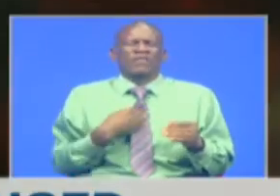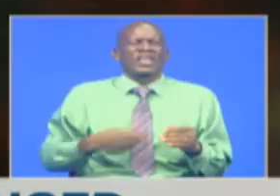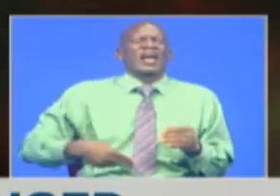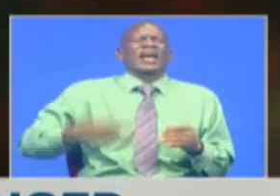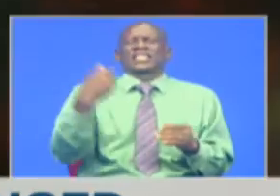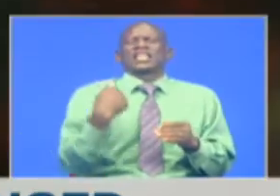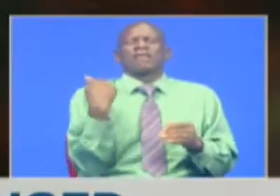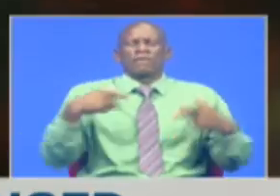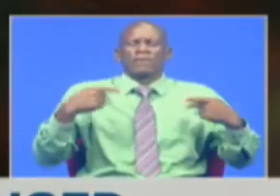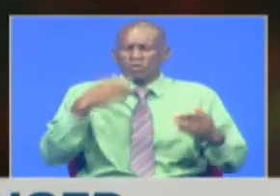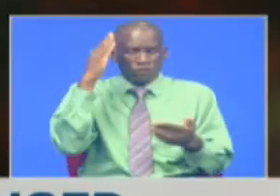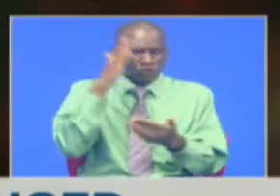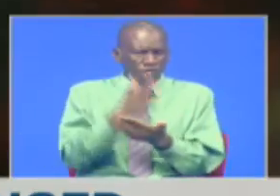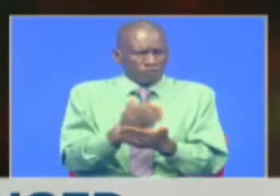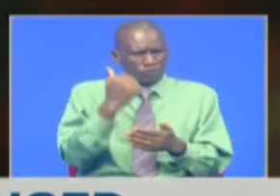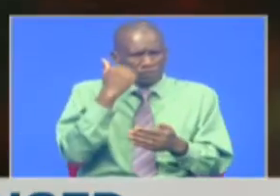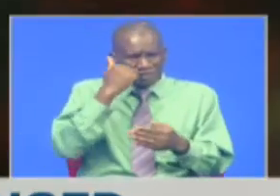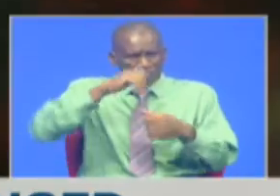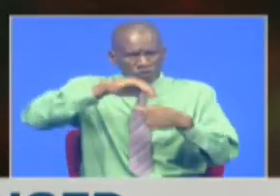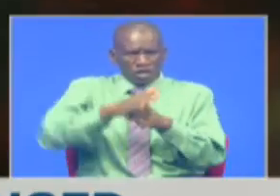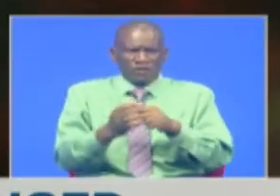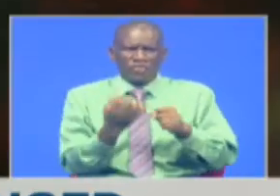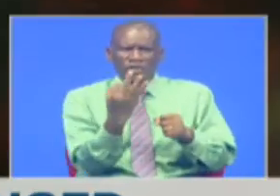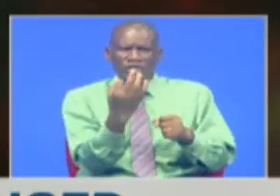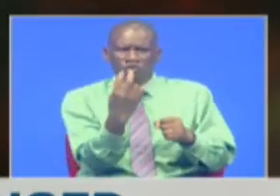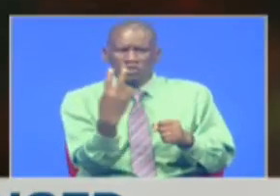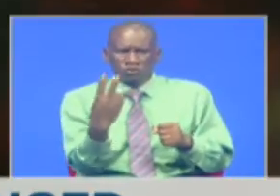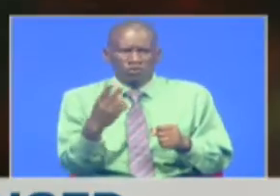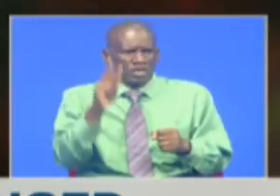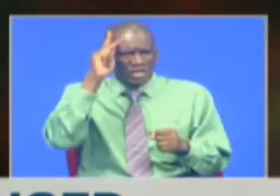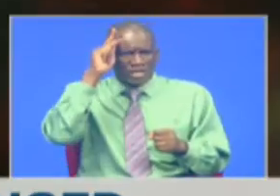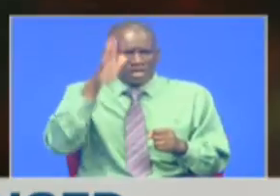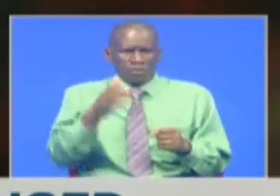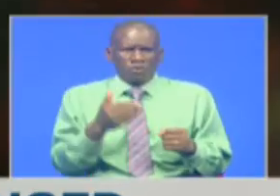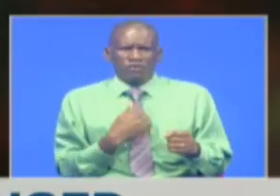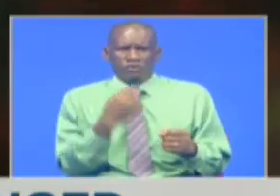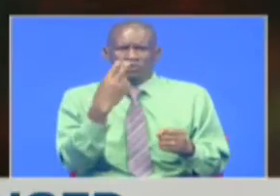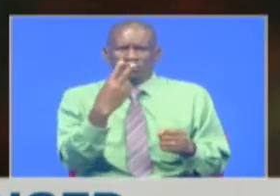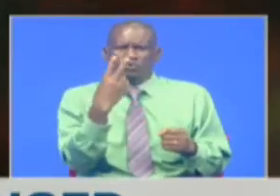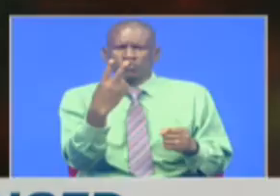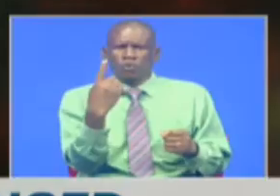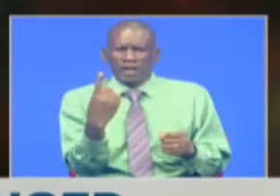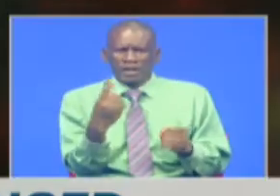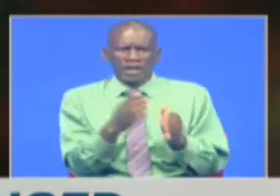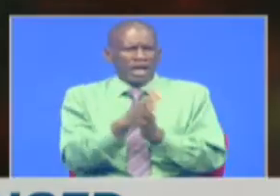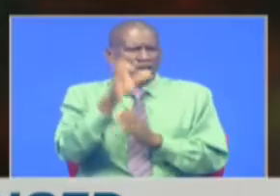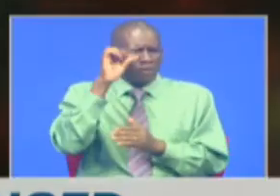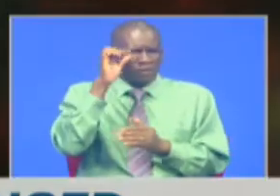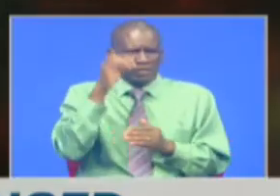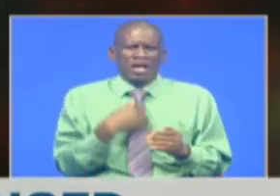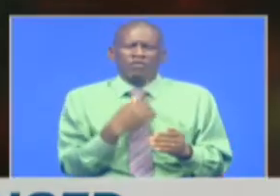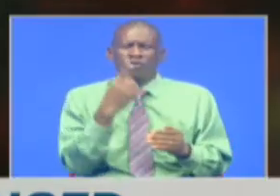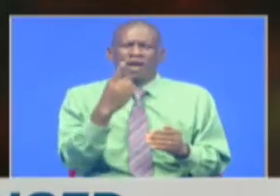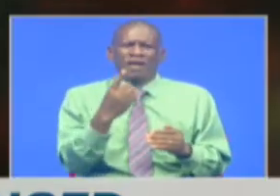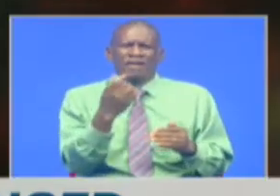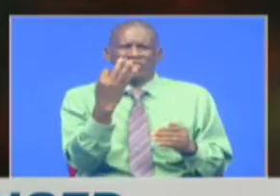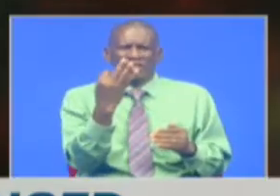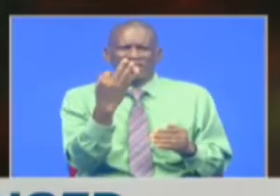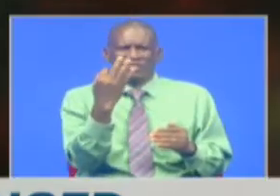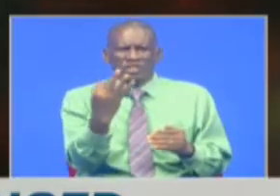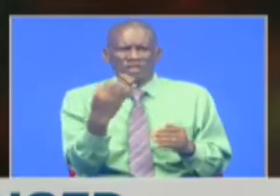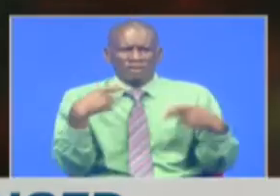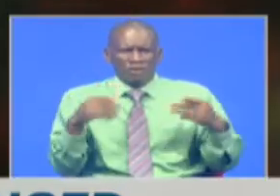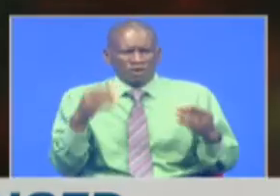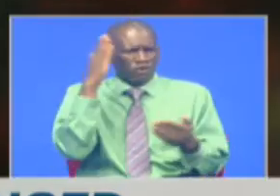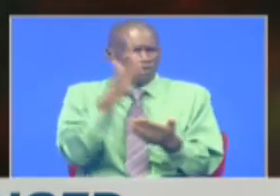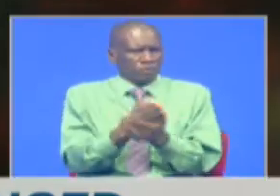number of infections at 322, Kiambu 221, and Mombasa 133. But